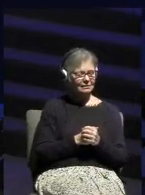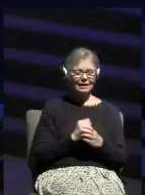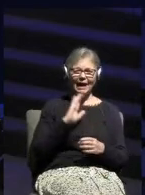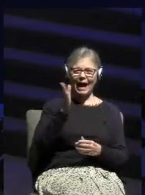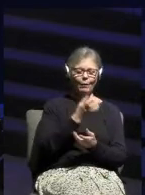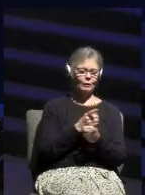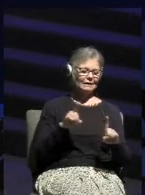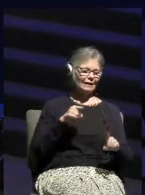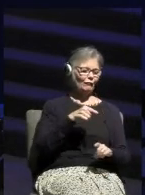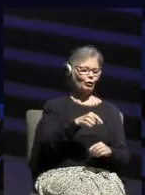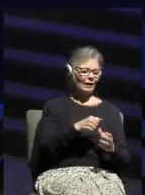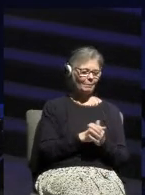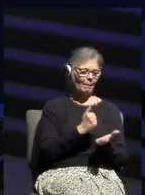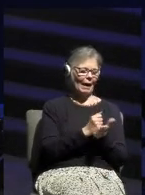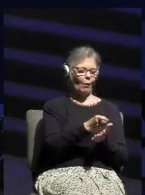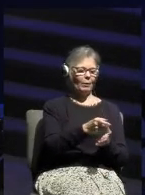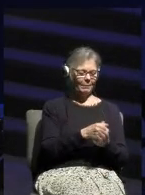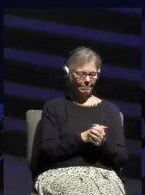him.